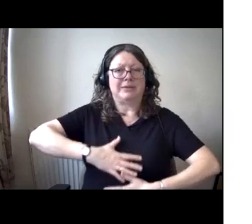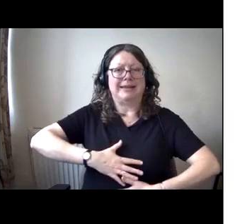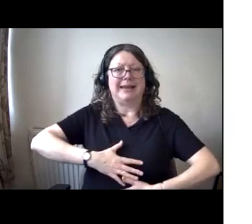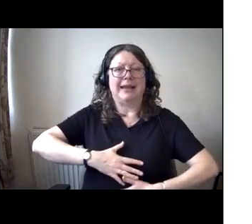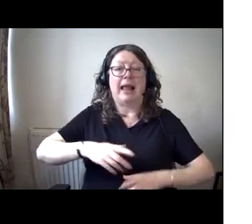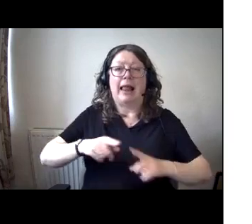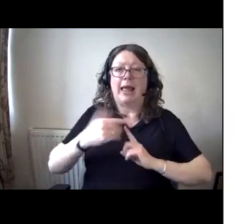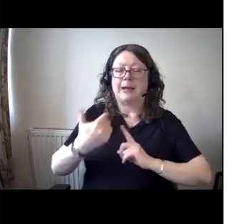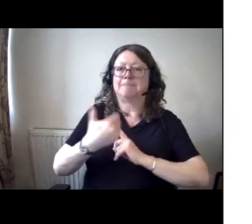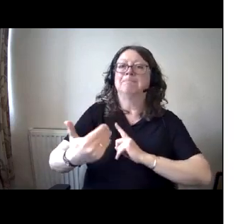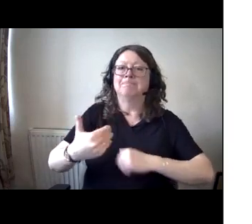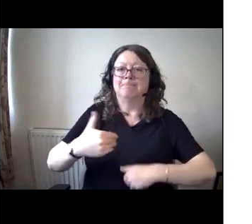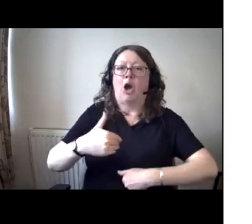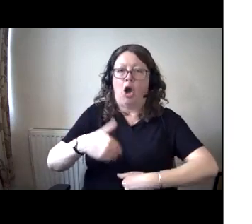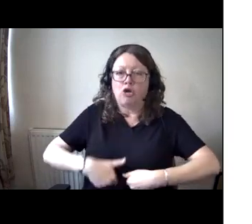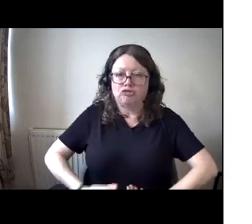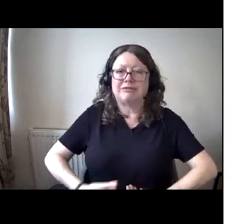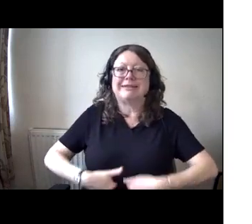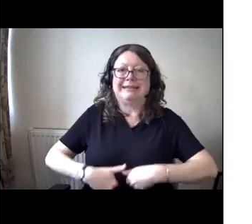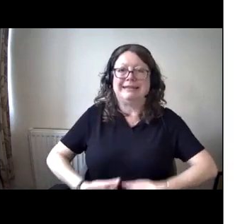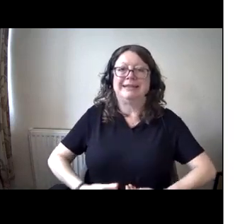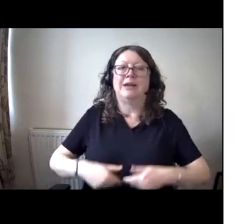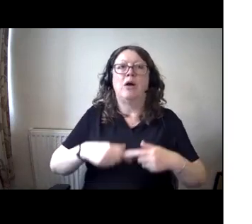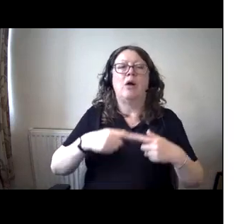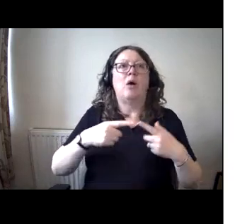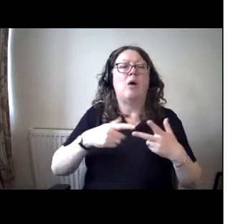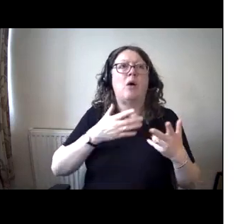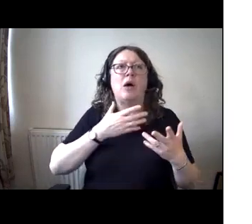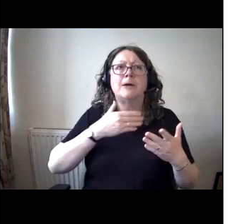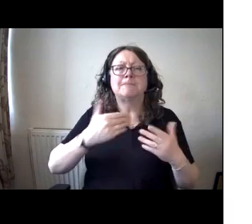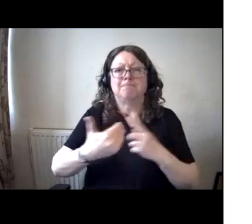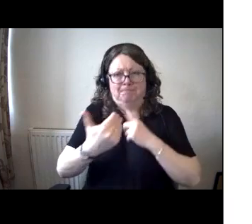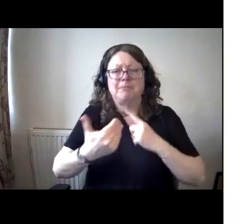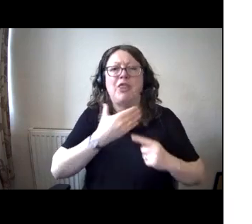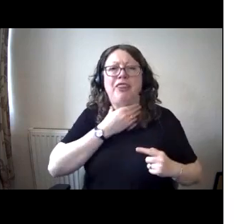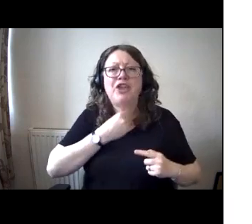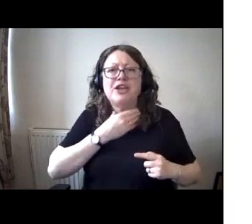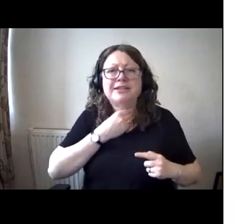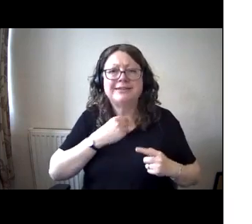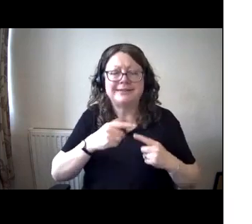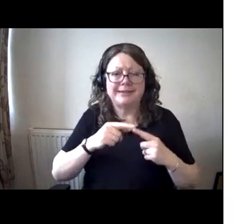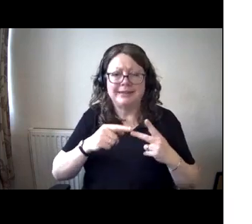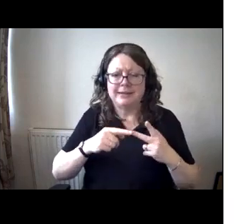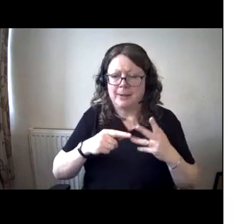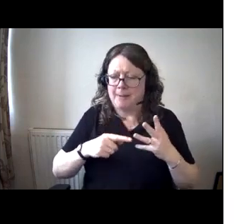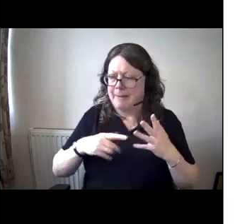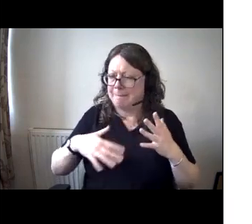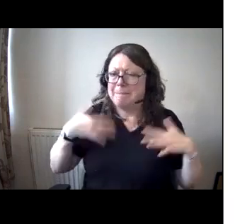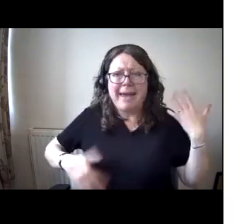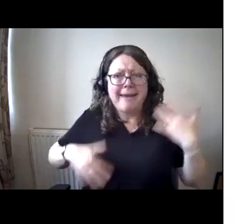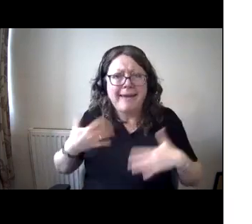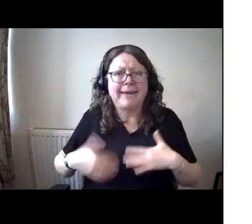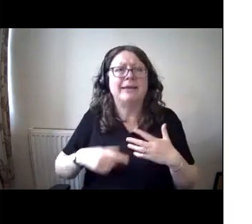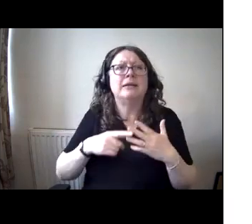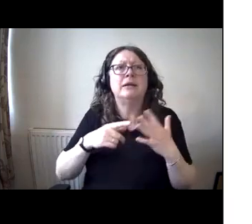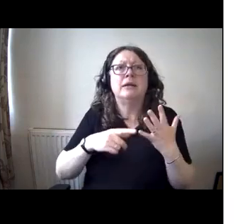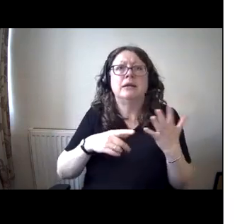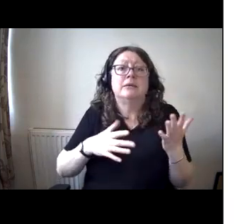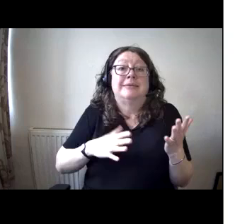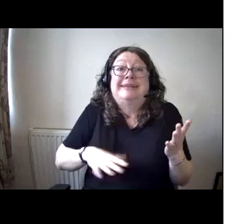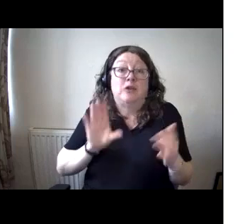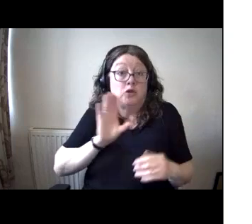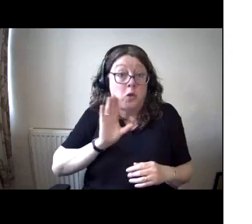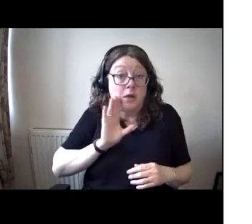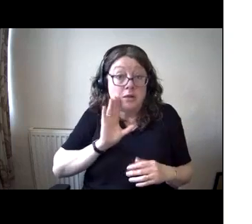hunger, thirst, pain, whether we need to go to the bathroom or not, whether we're, you know,